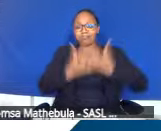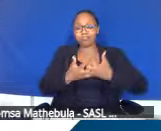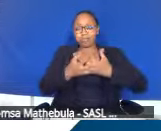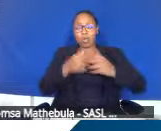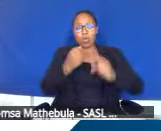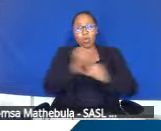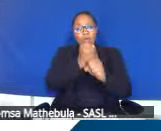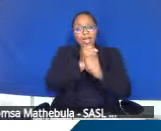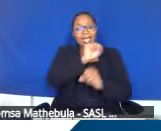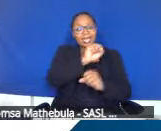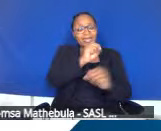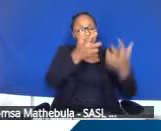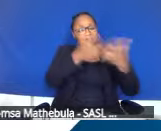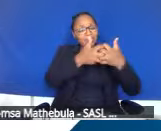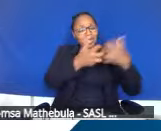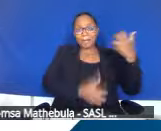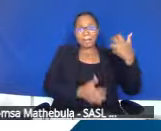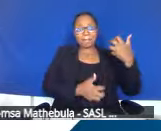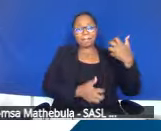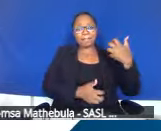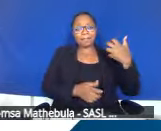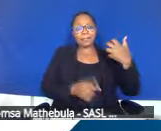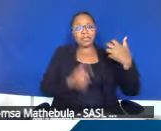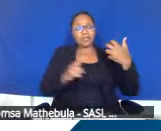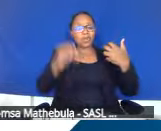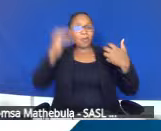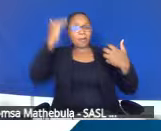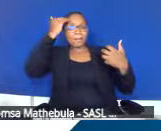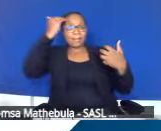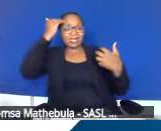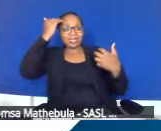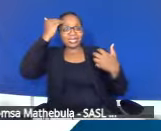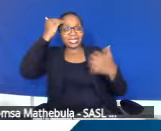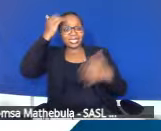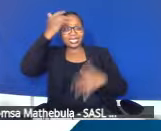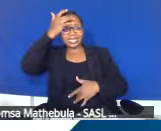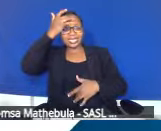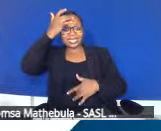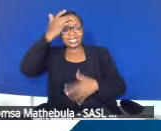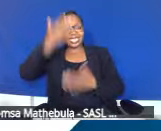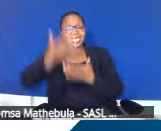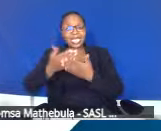a gynecologist to diagnose